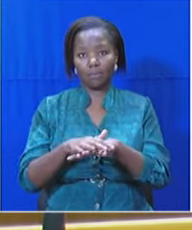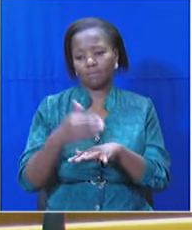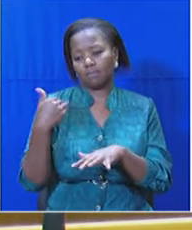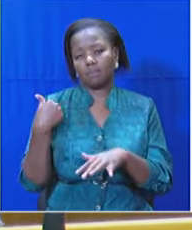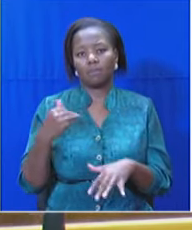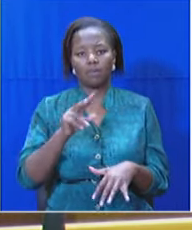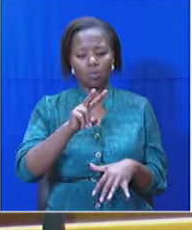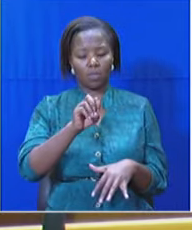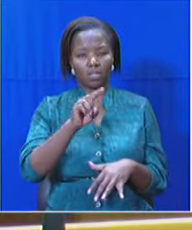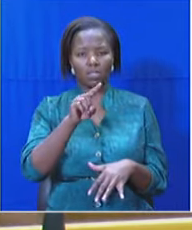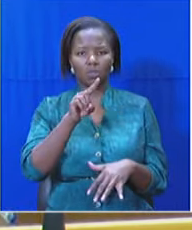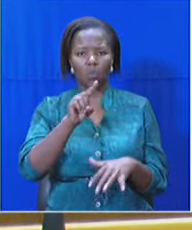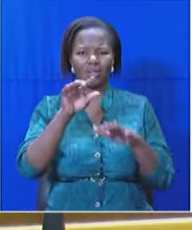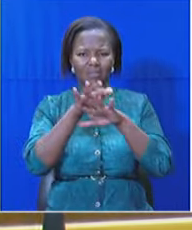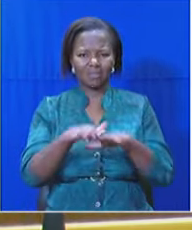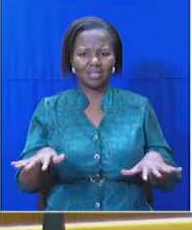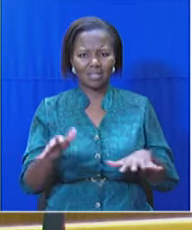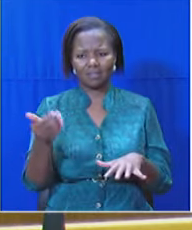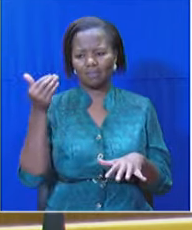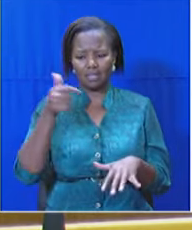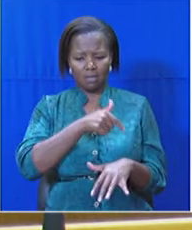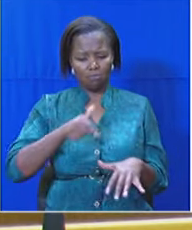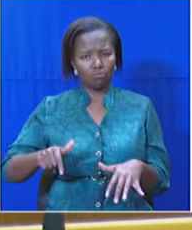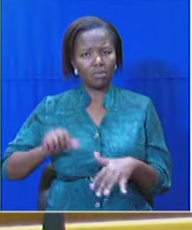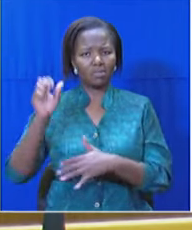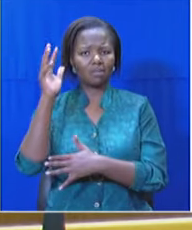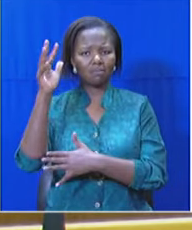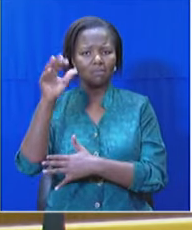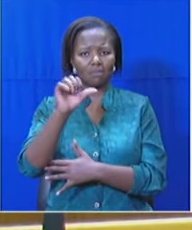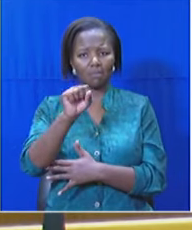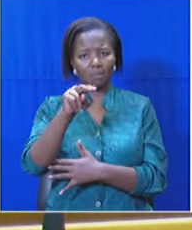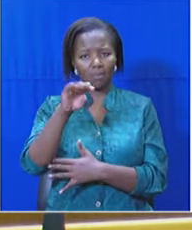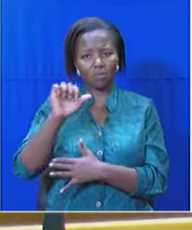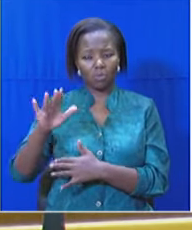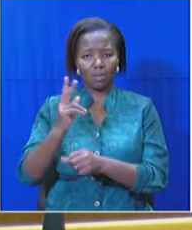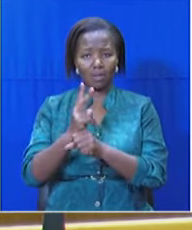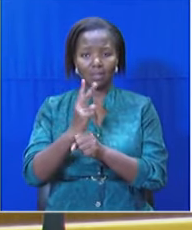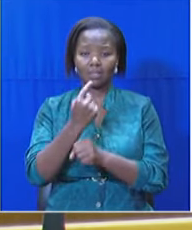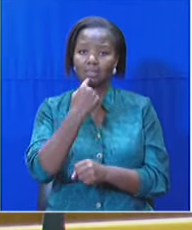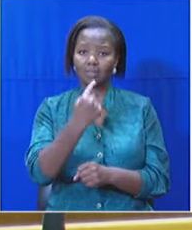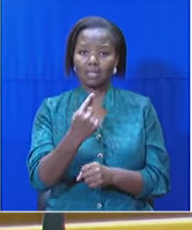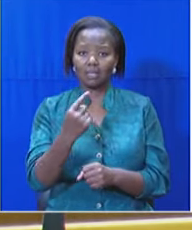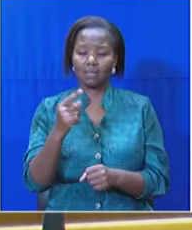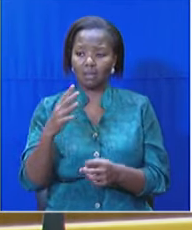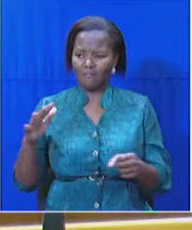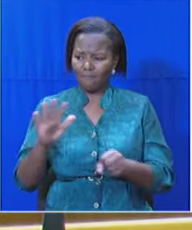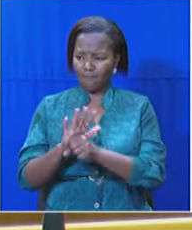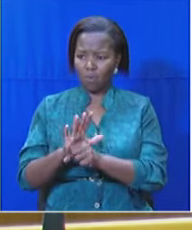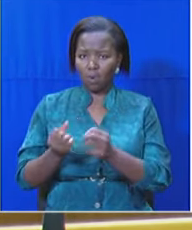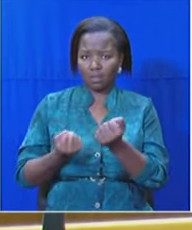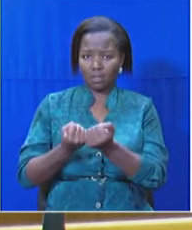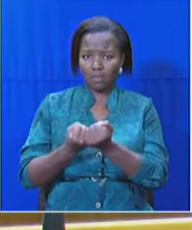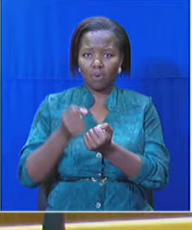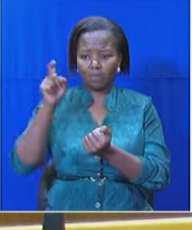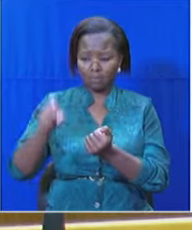Excellency, the President, in the 2014 State of the Nation address, also emphasized that comprehensive support must be given to